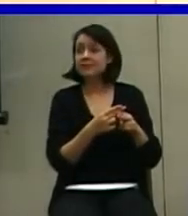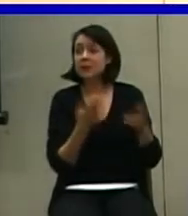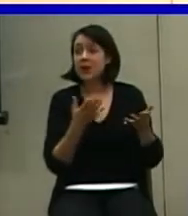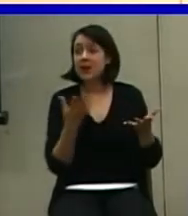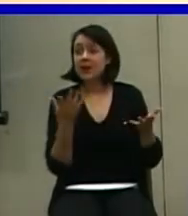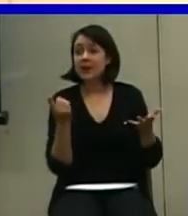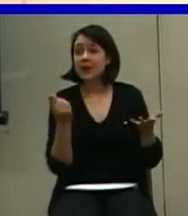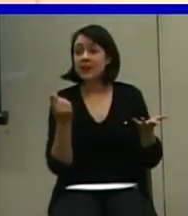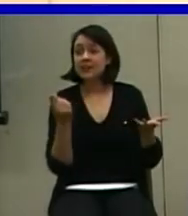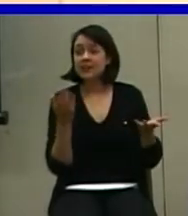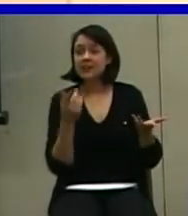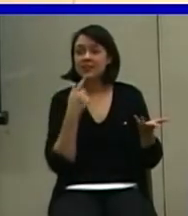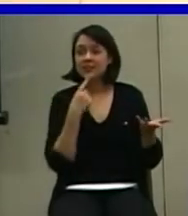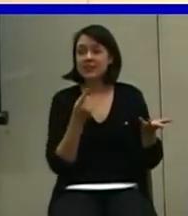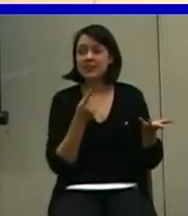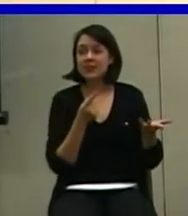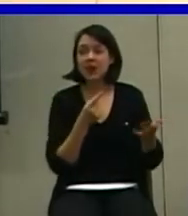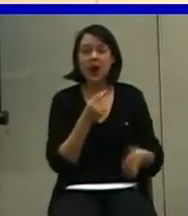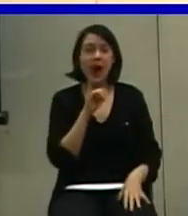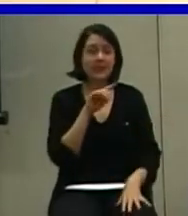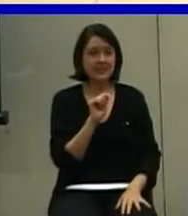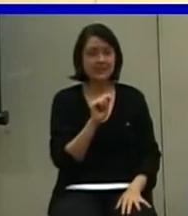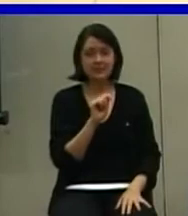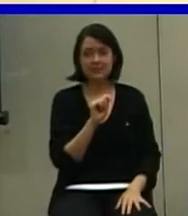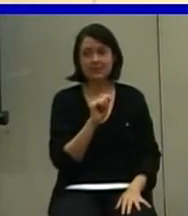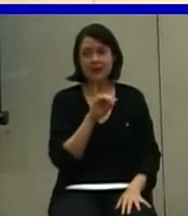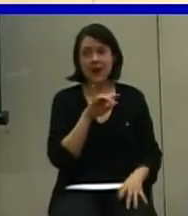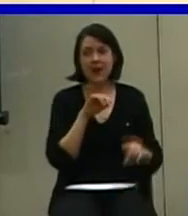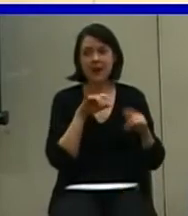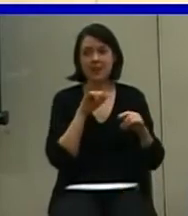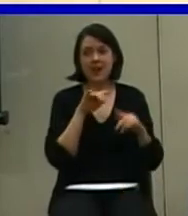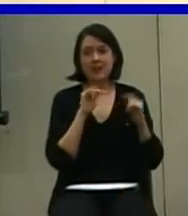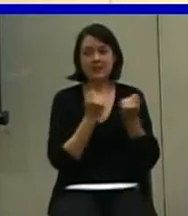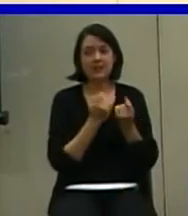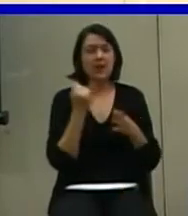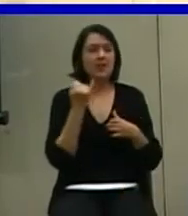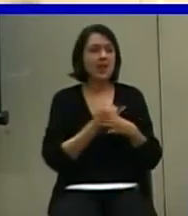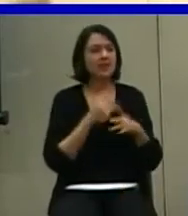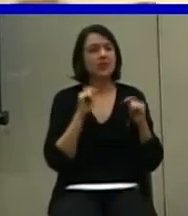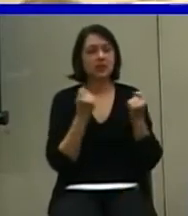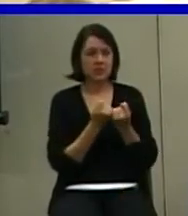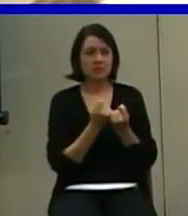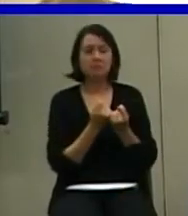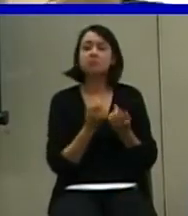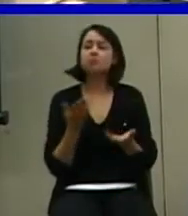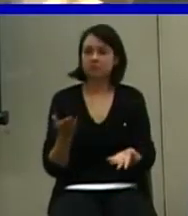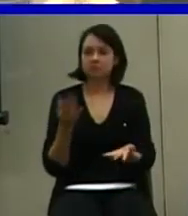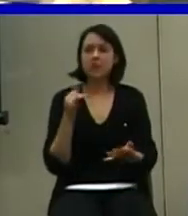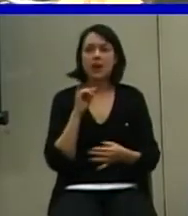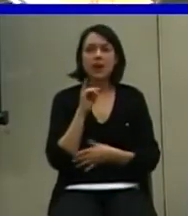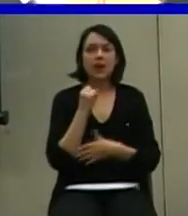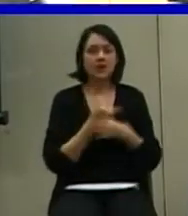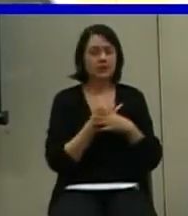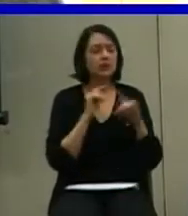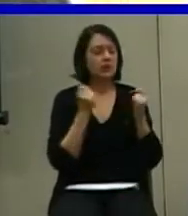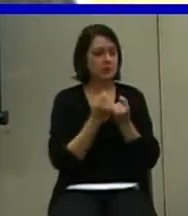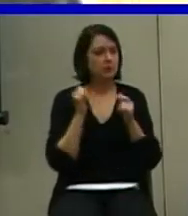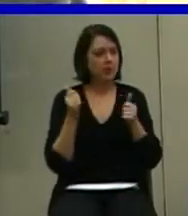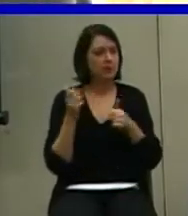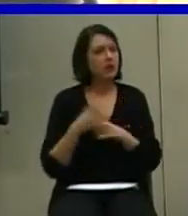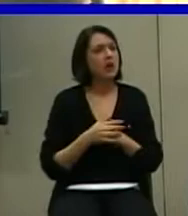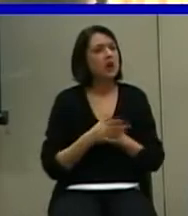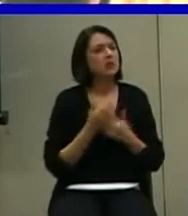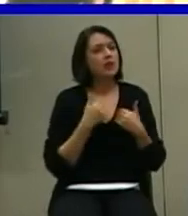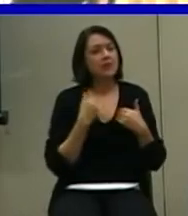what? Or the I team. The I team. Don't know what that means, but intervention team. Great. So you've